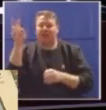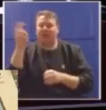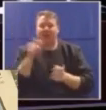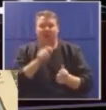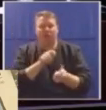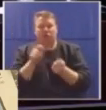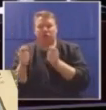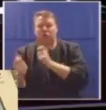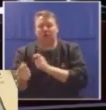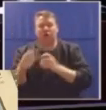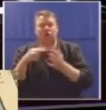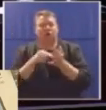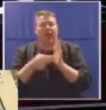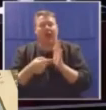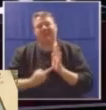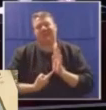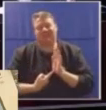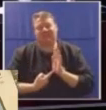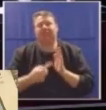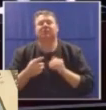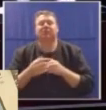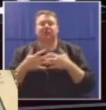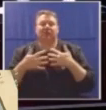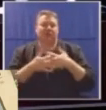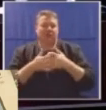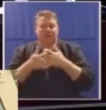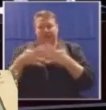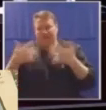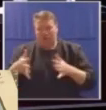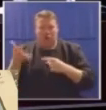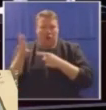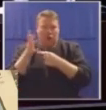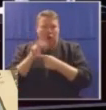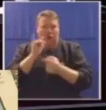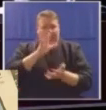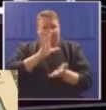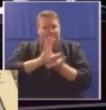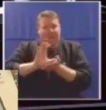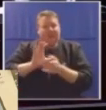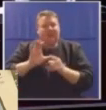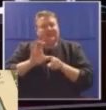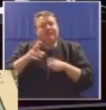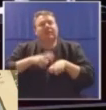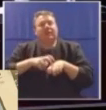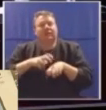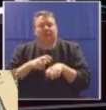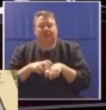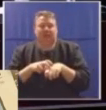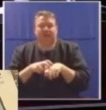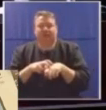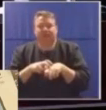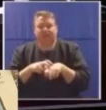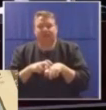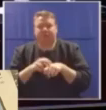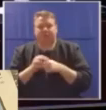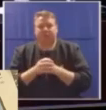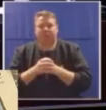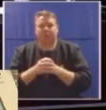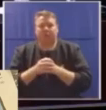which sets out the scale of investment needed to meet the country's international